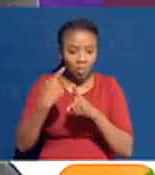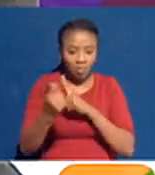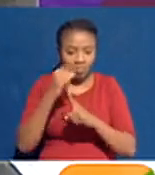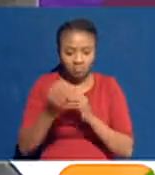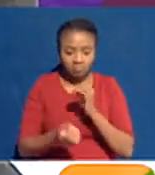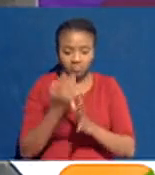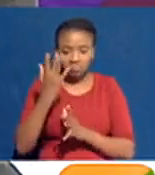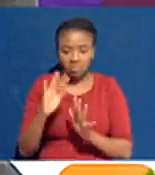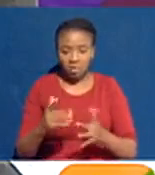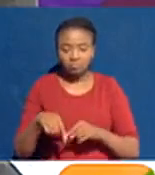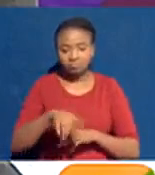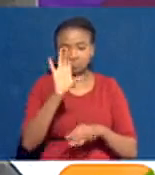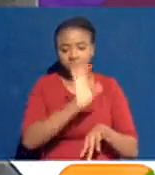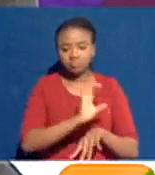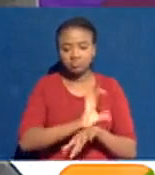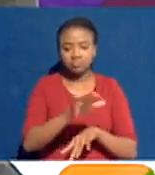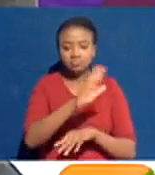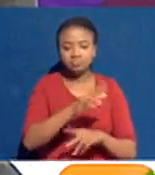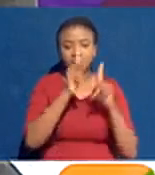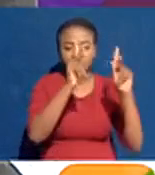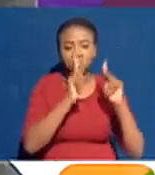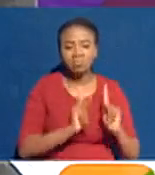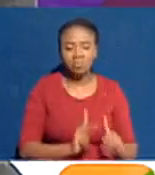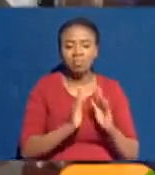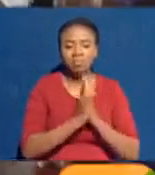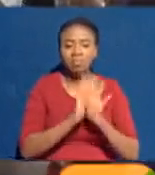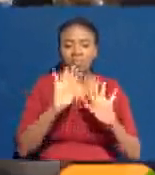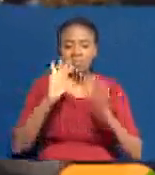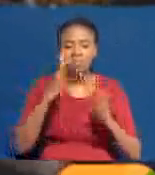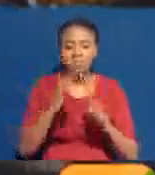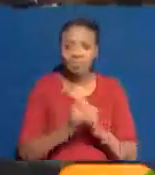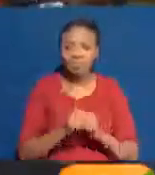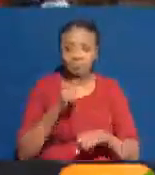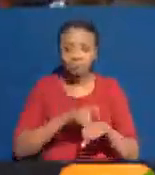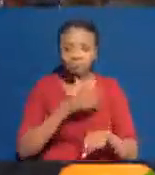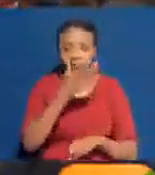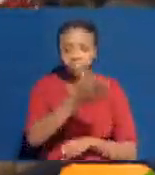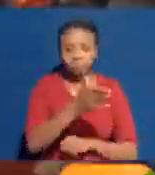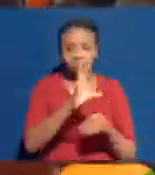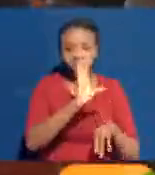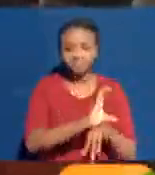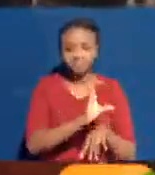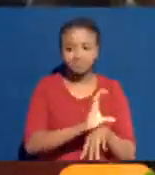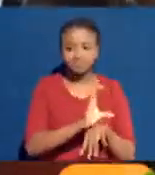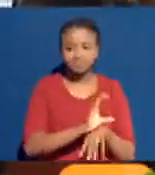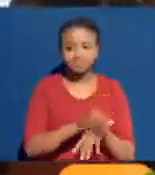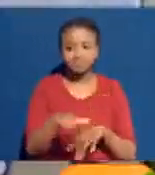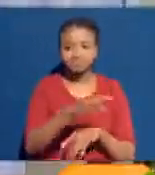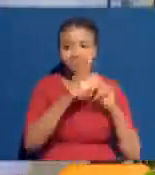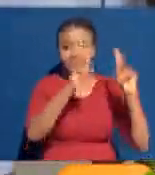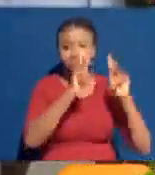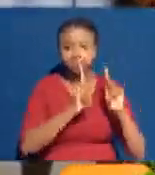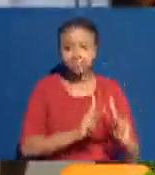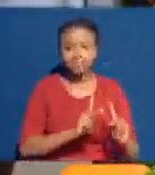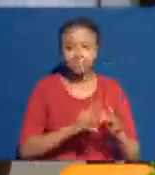a church service at the lakeside city of Kisumu. Well, speaking at the Power of Jesus Around the World Church in Kisumu,